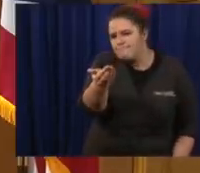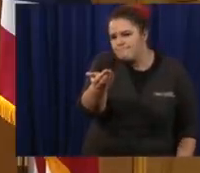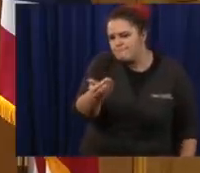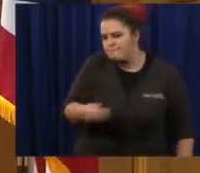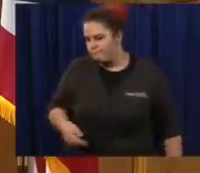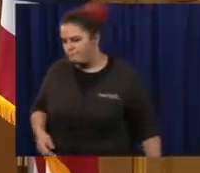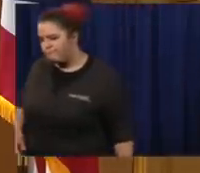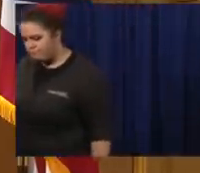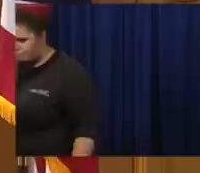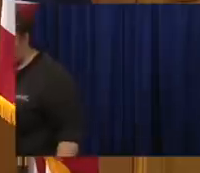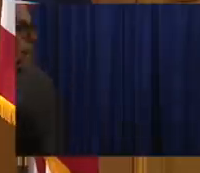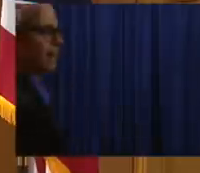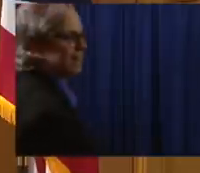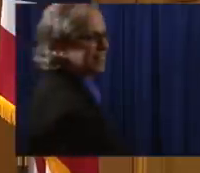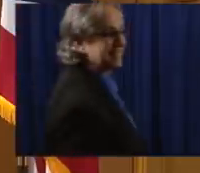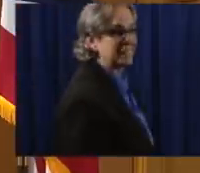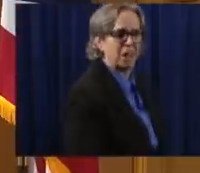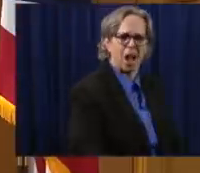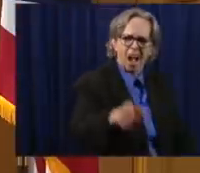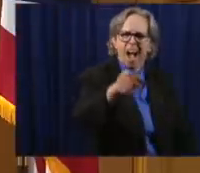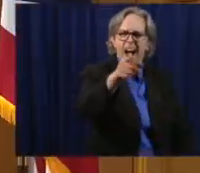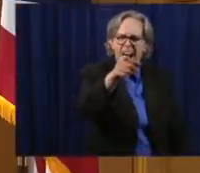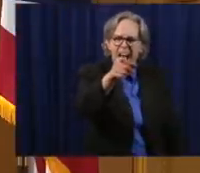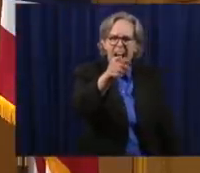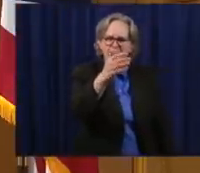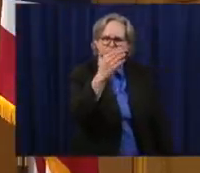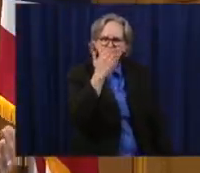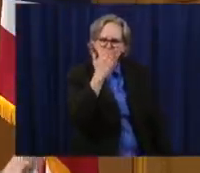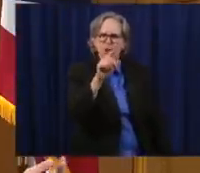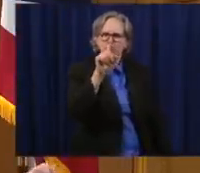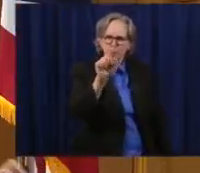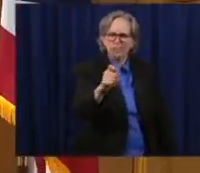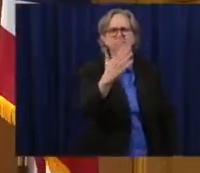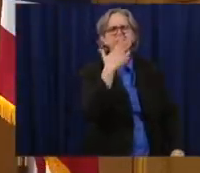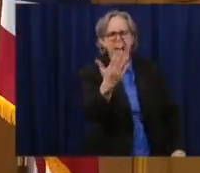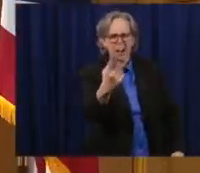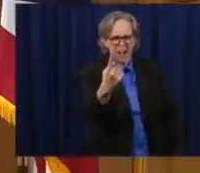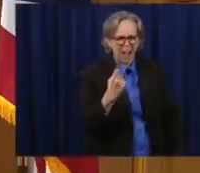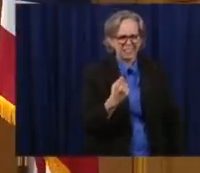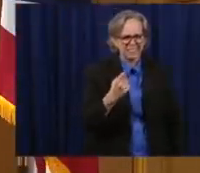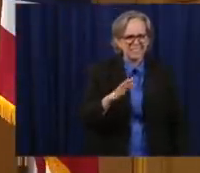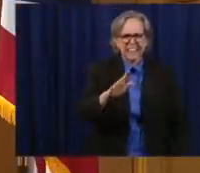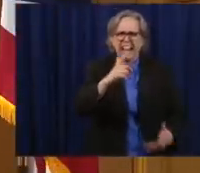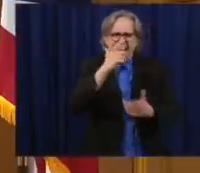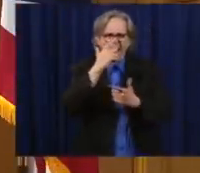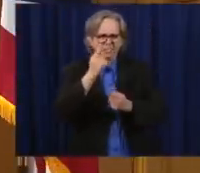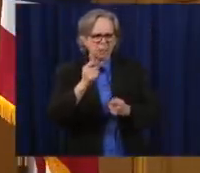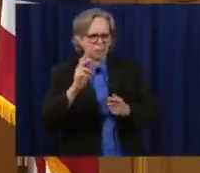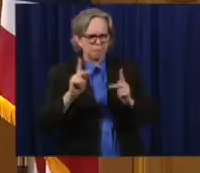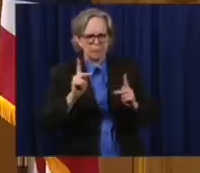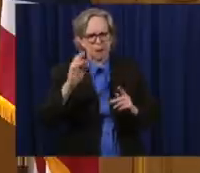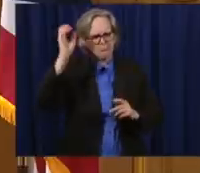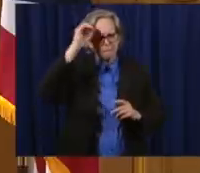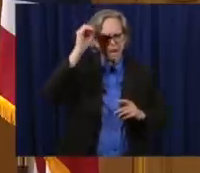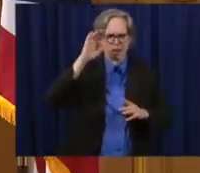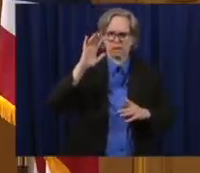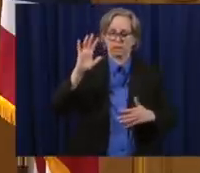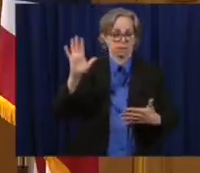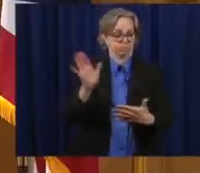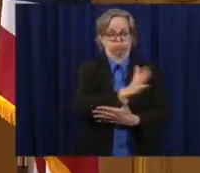that. I mean, again, it's interesting. I told you about my conversation with Bill Cunningham. Some people are over here, some people are over here. We're trying to get it